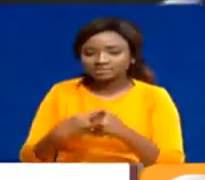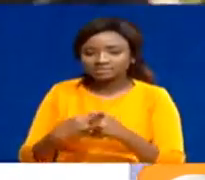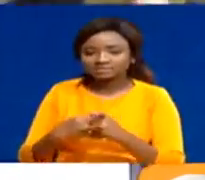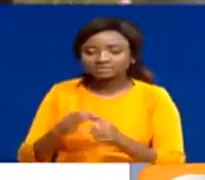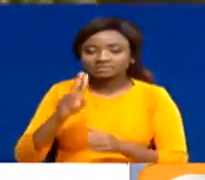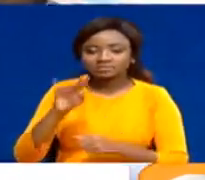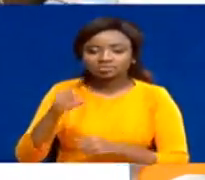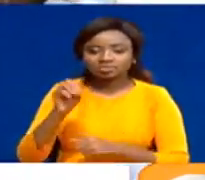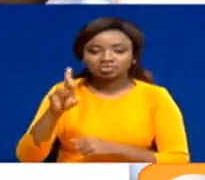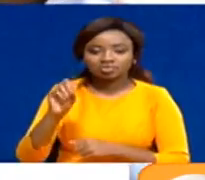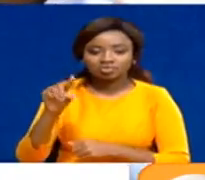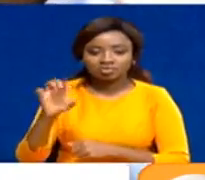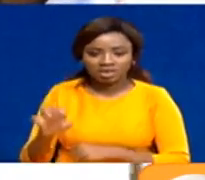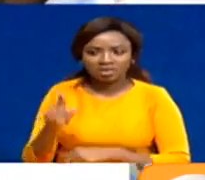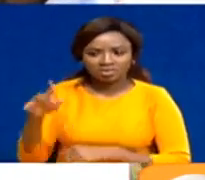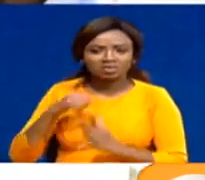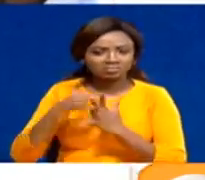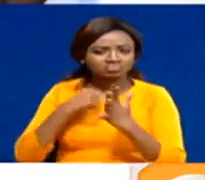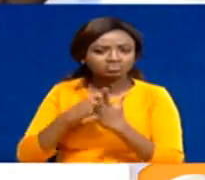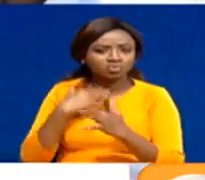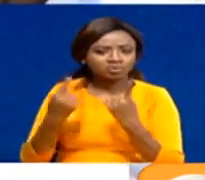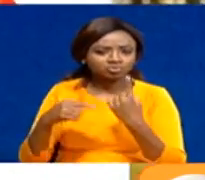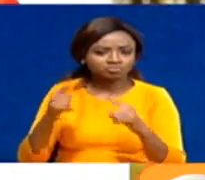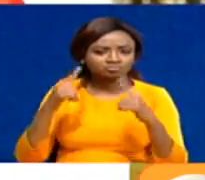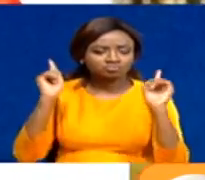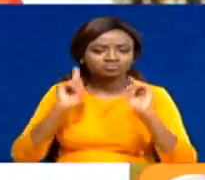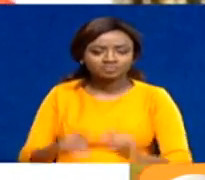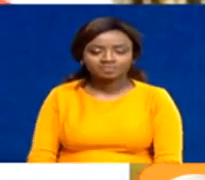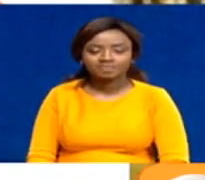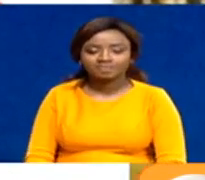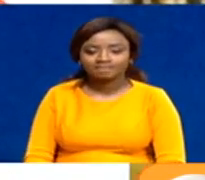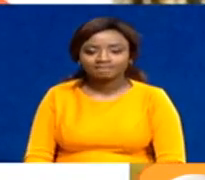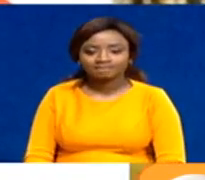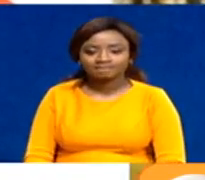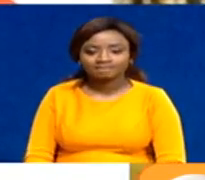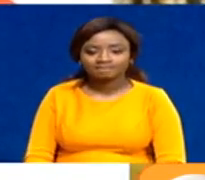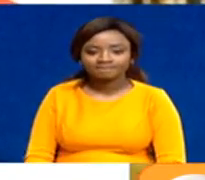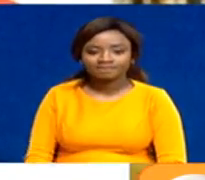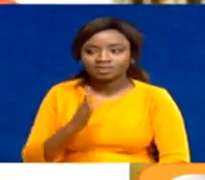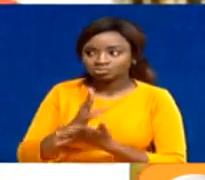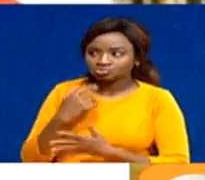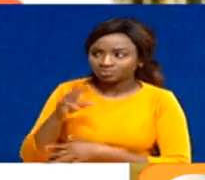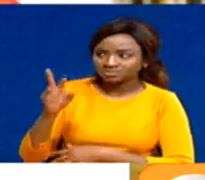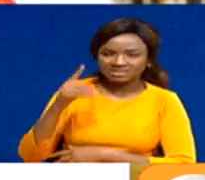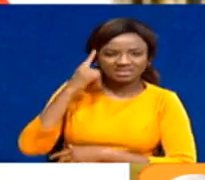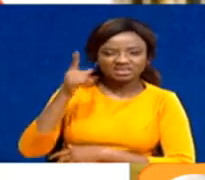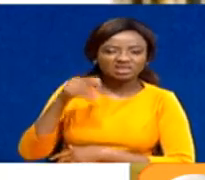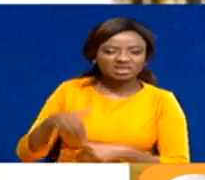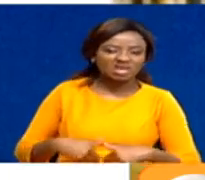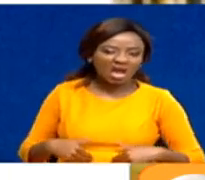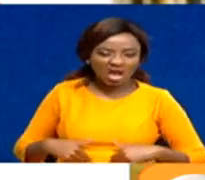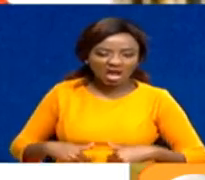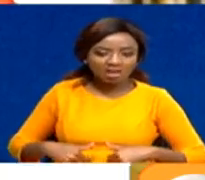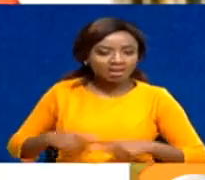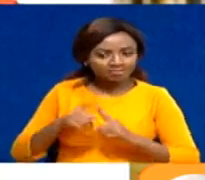golfer who surprised many with his determination to succeed on the big stage. What we're seeing is an 18-year-old, and we're thinking he's a young player,